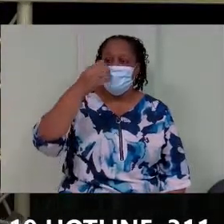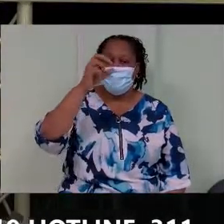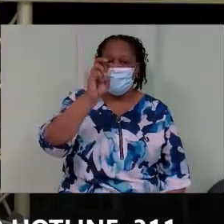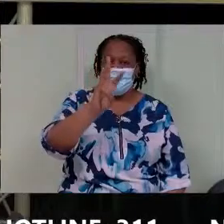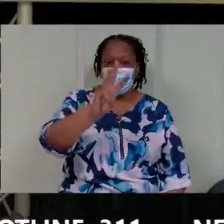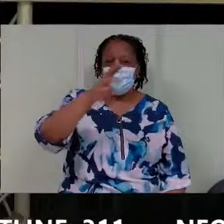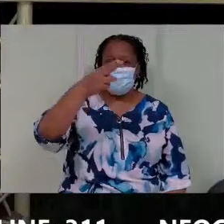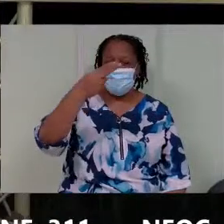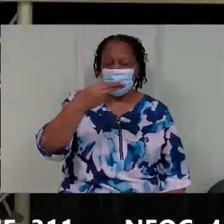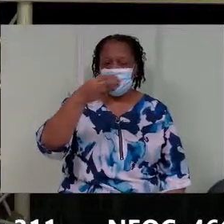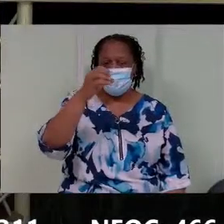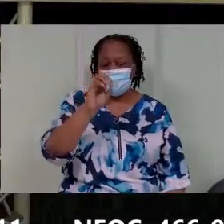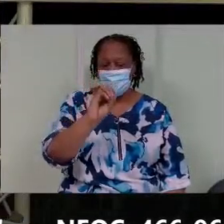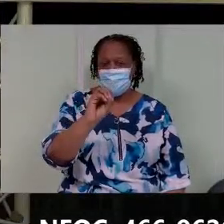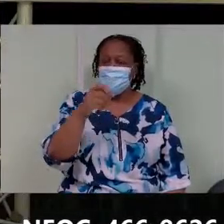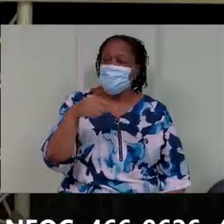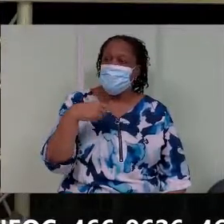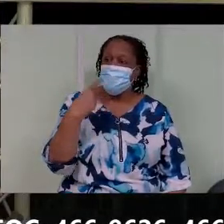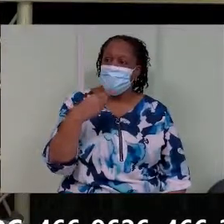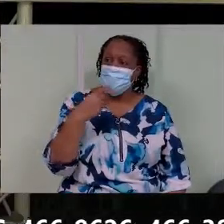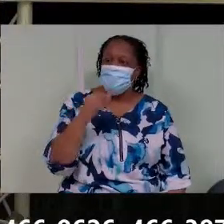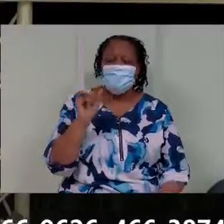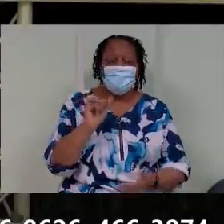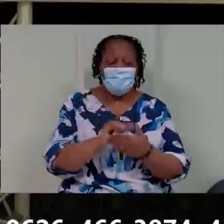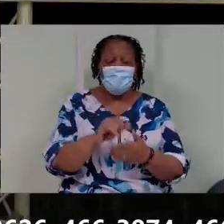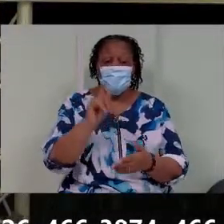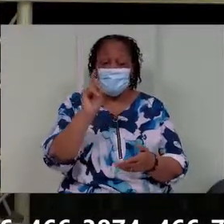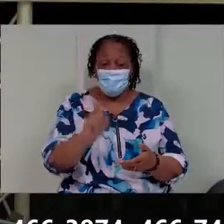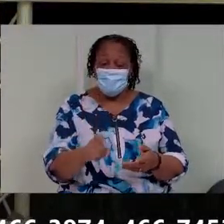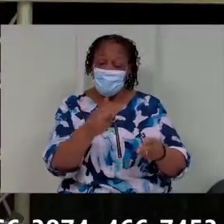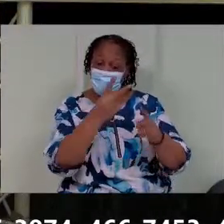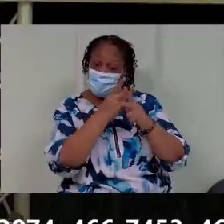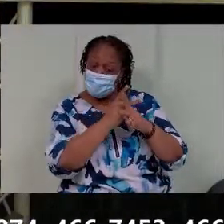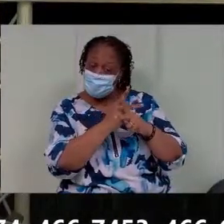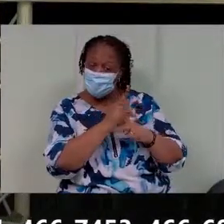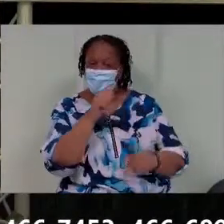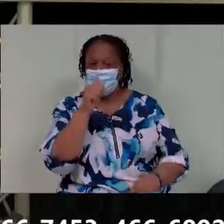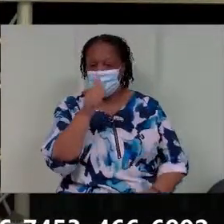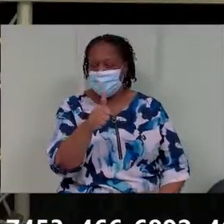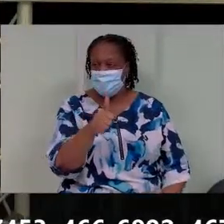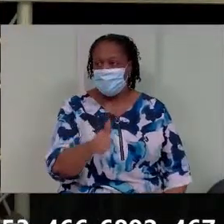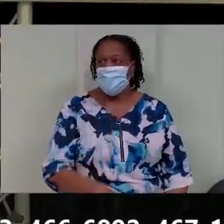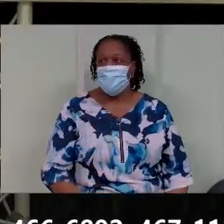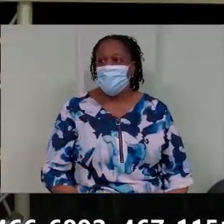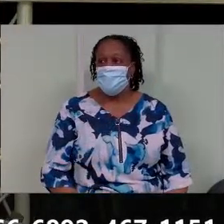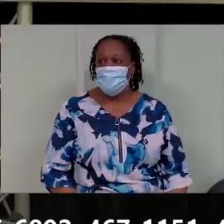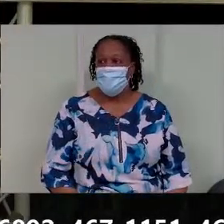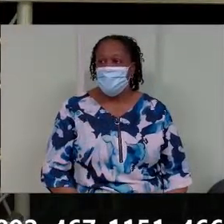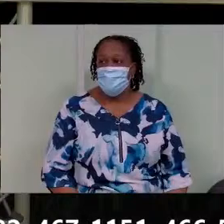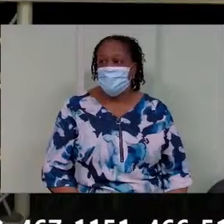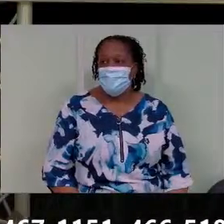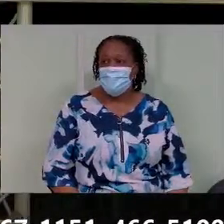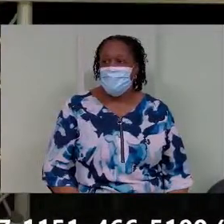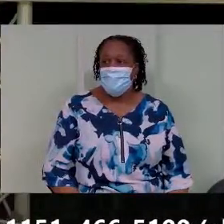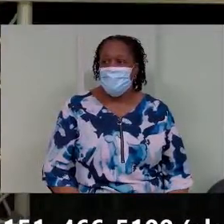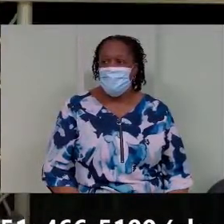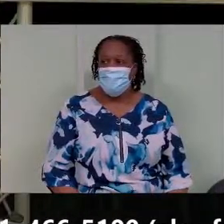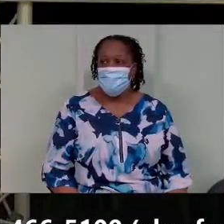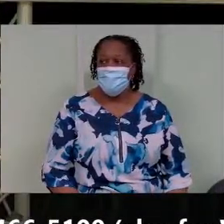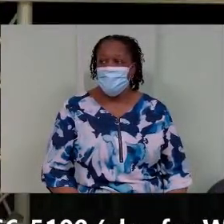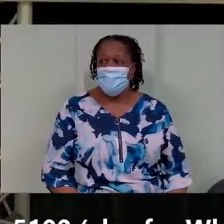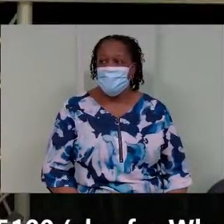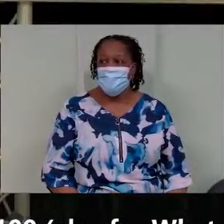that we do a number of things to protect ourselves. Number one, we have to try and reduce what's called amplifying events,